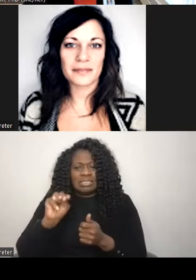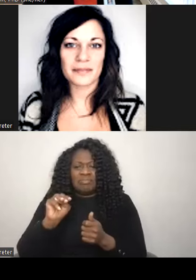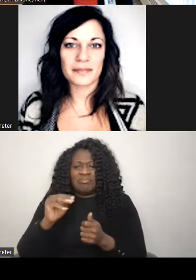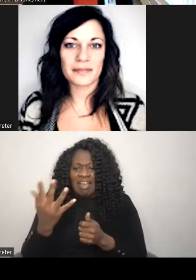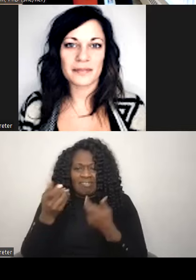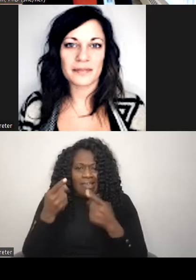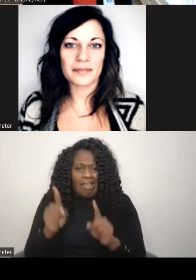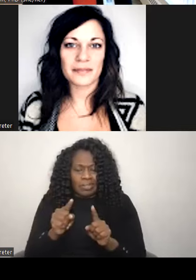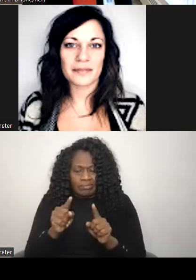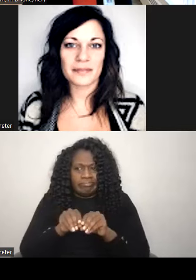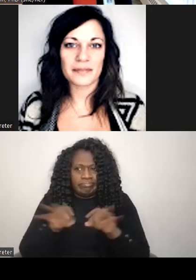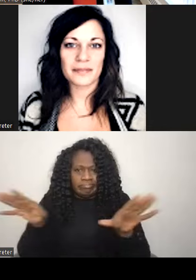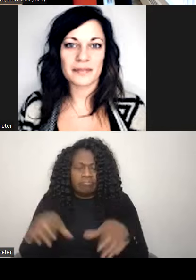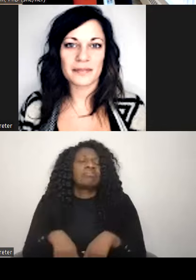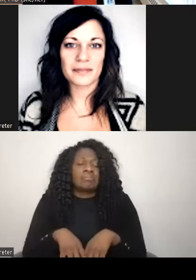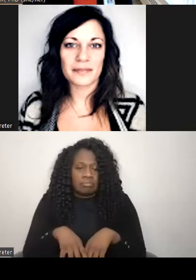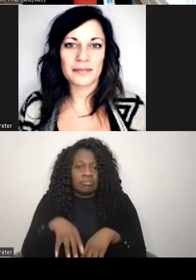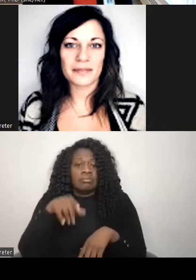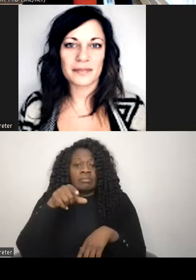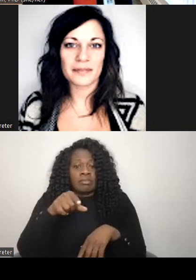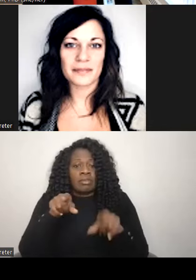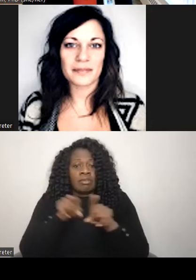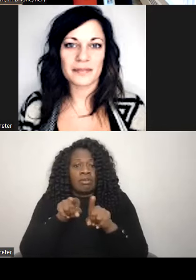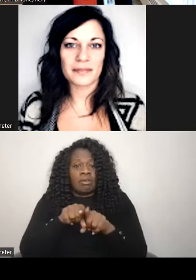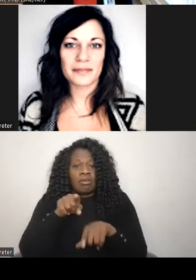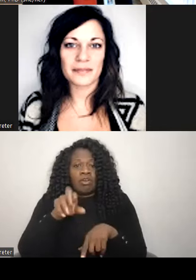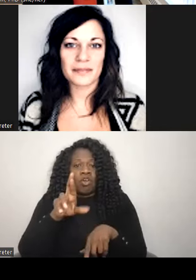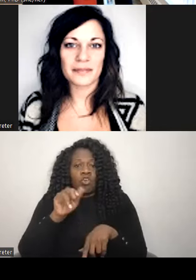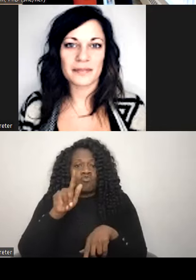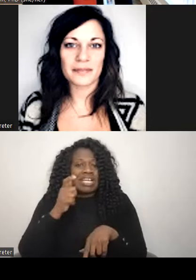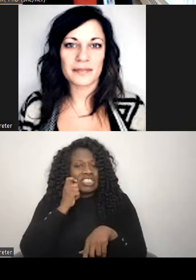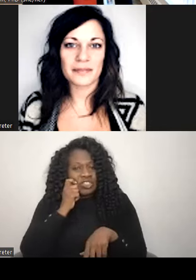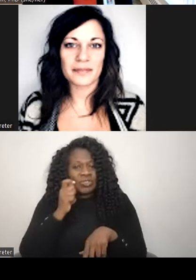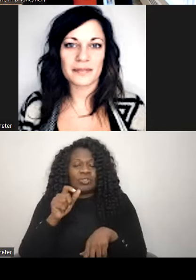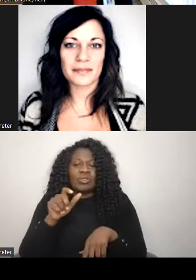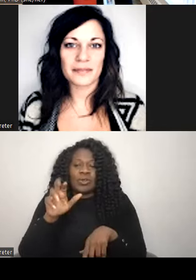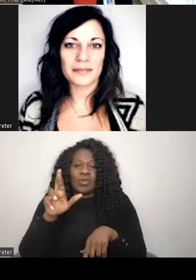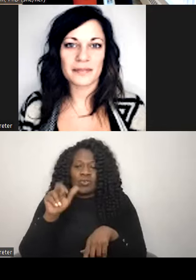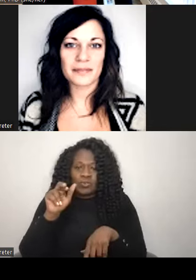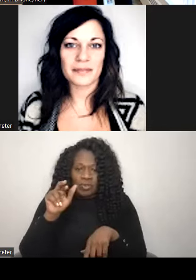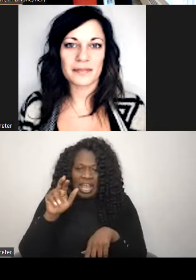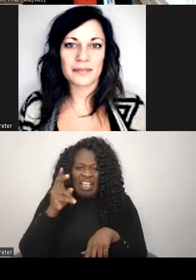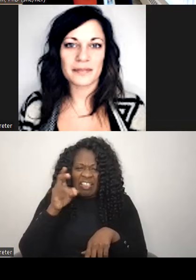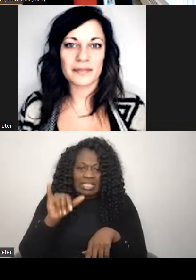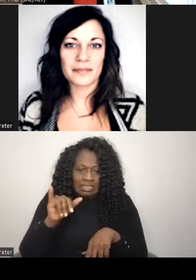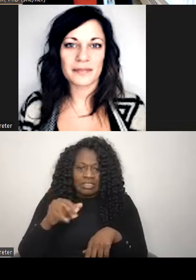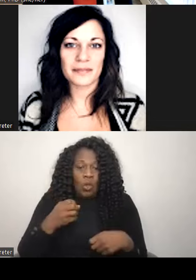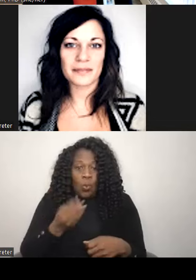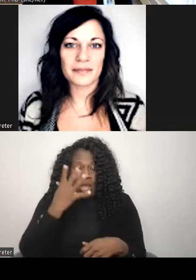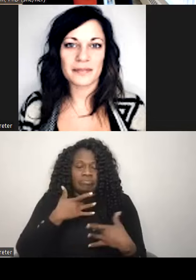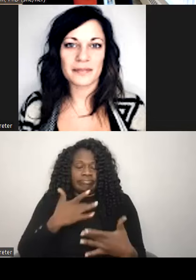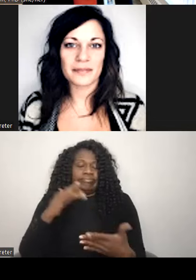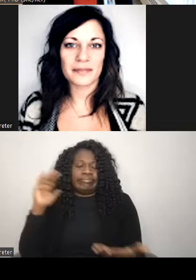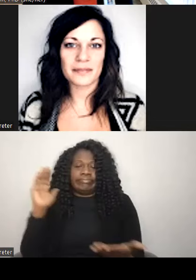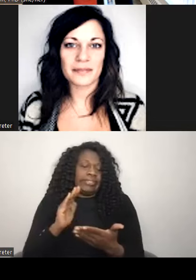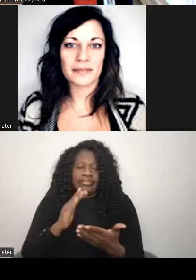out. But there is also racial and ethnic disparities in terms of diagnosis. Whites are less likely to be diagnosed